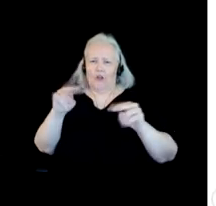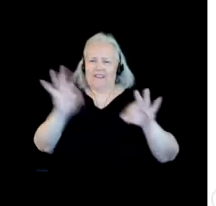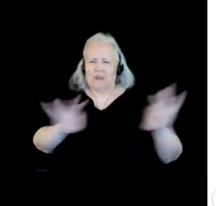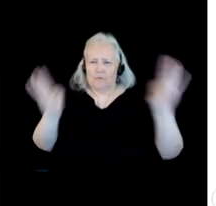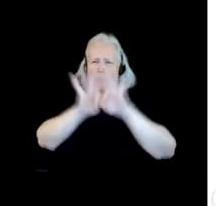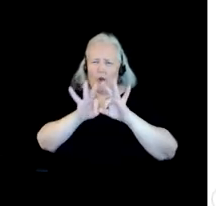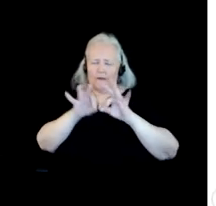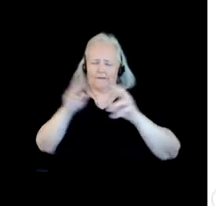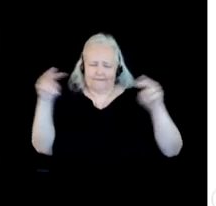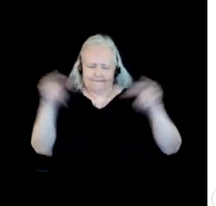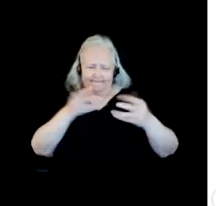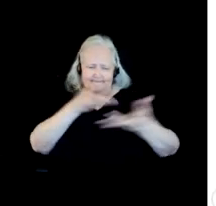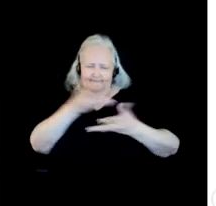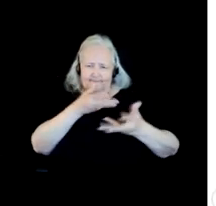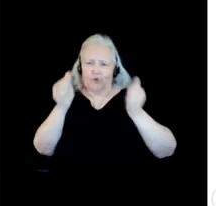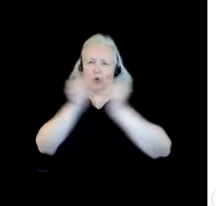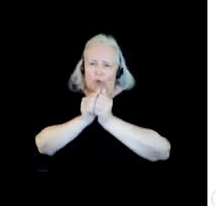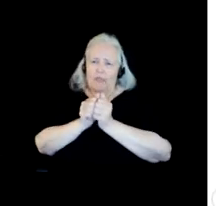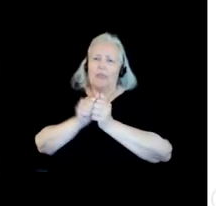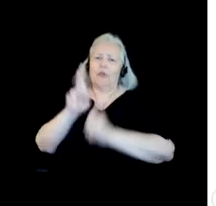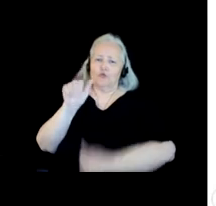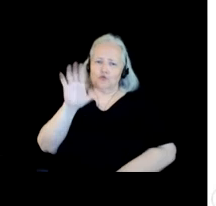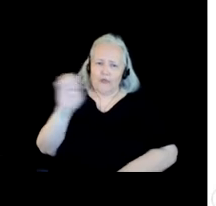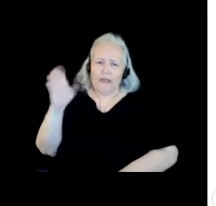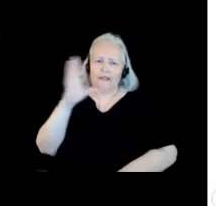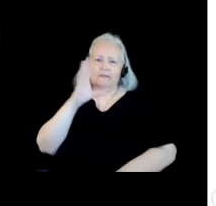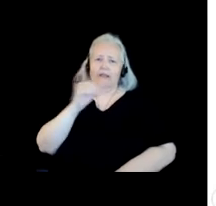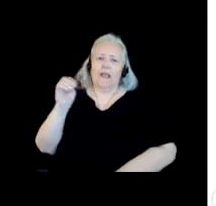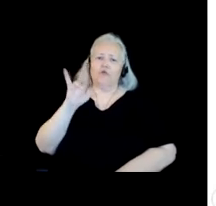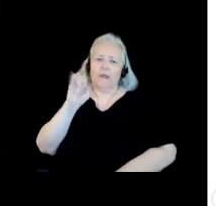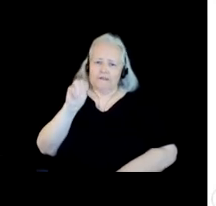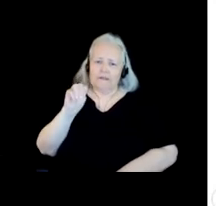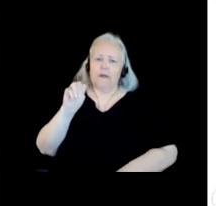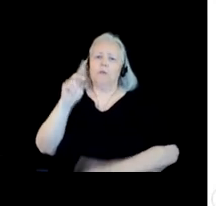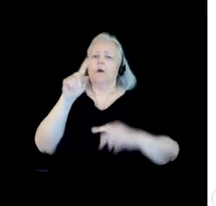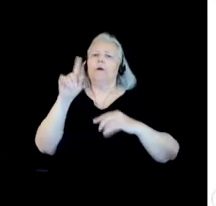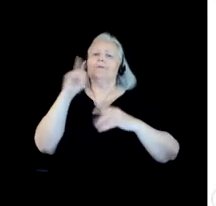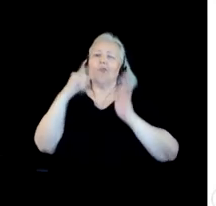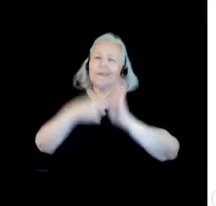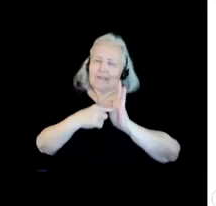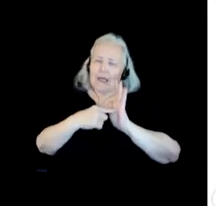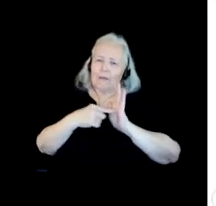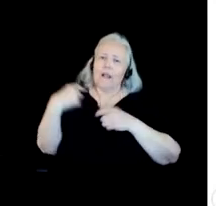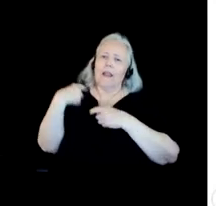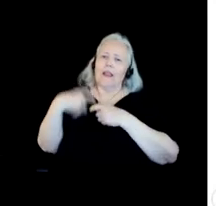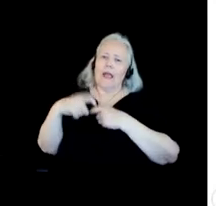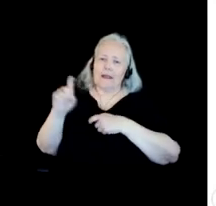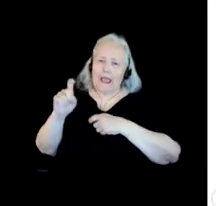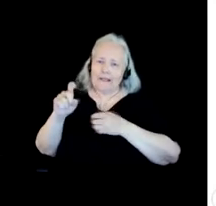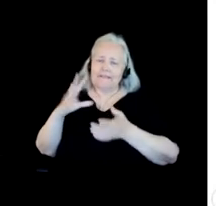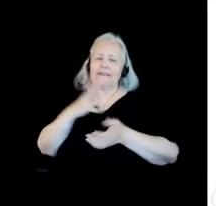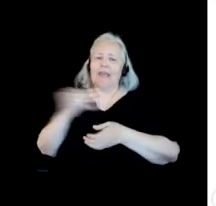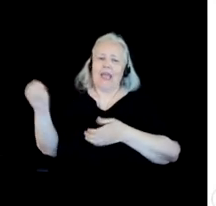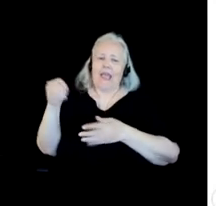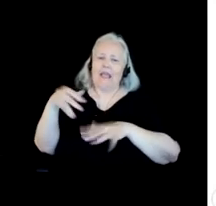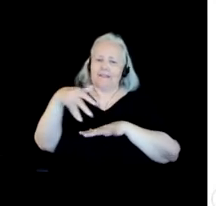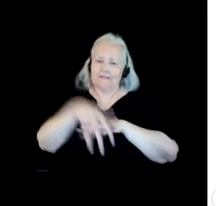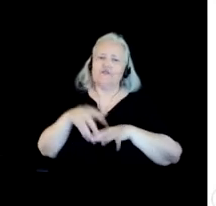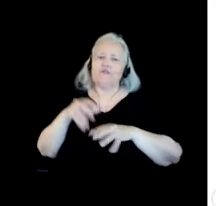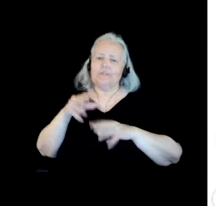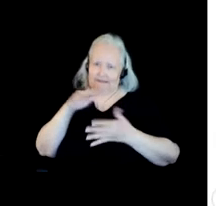racism, like Indigenous studies or Latinx studies. Leonard 2020 notes that a critical approach in which linguists